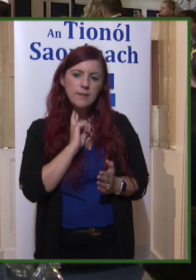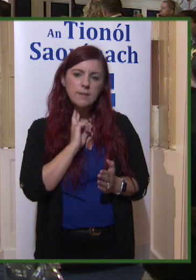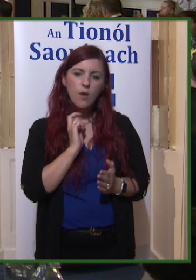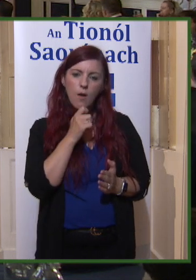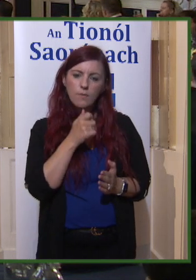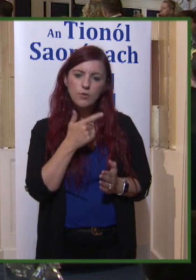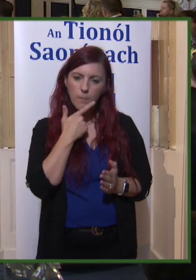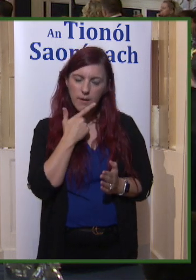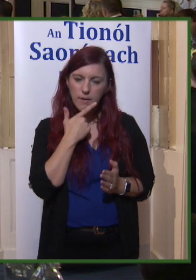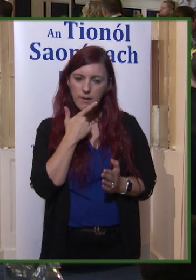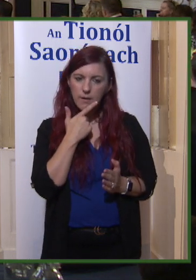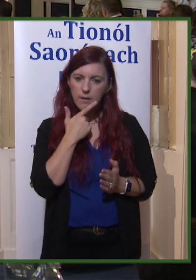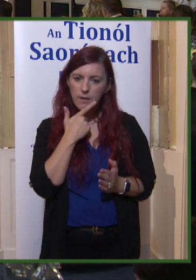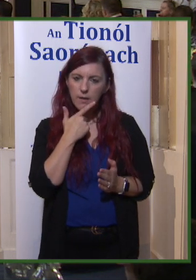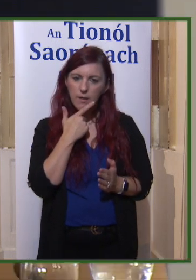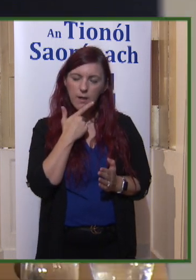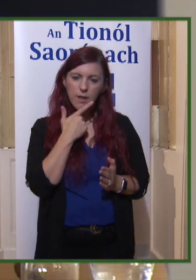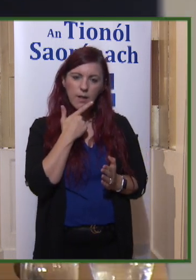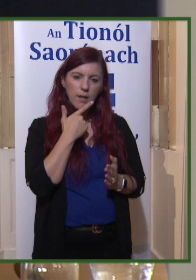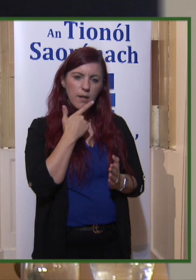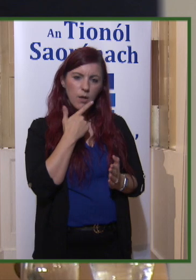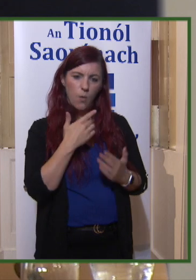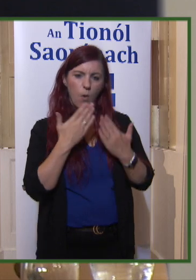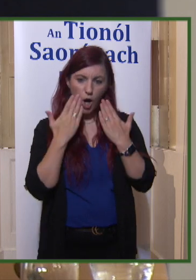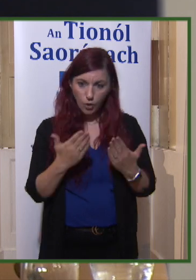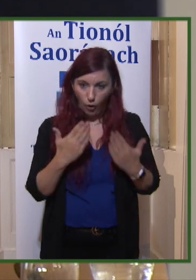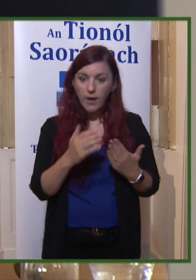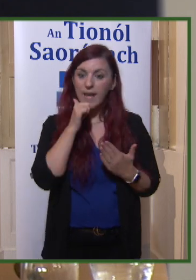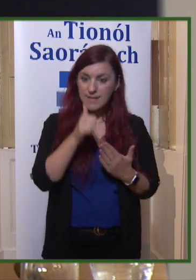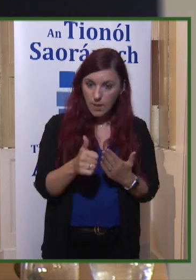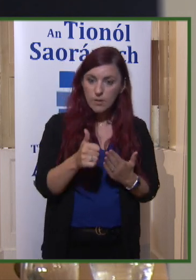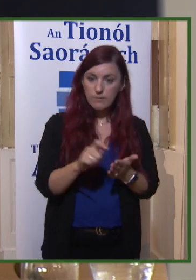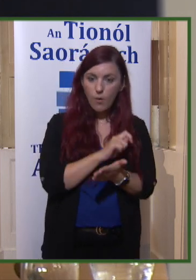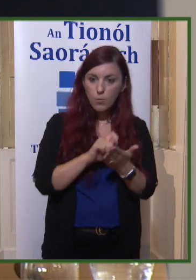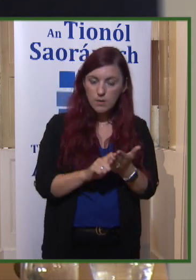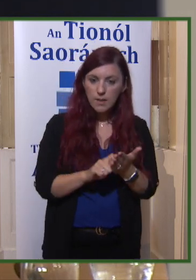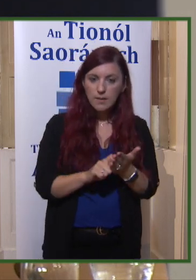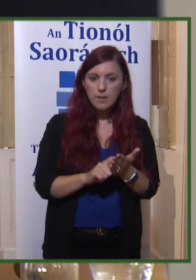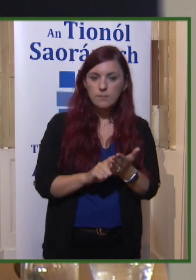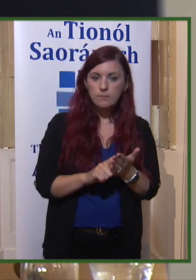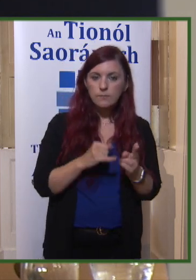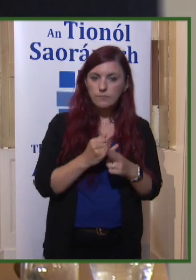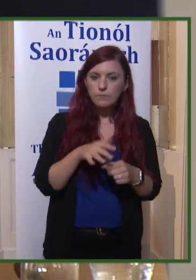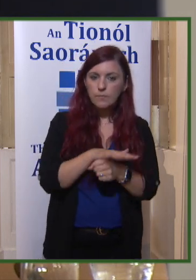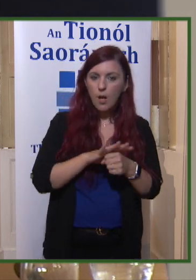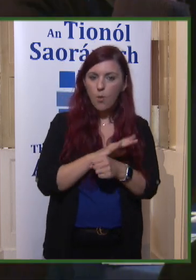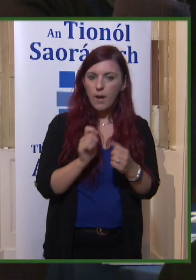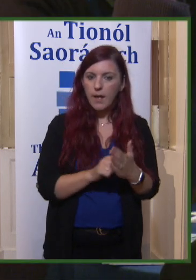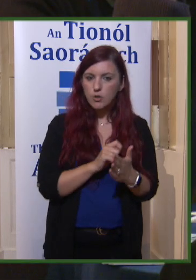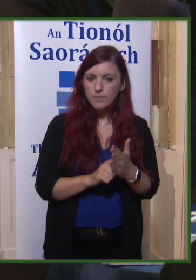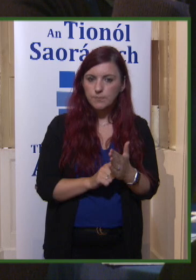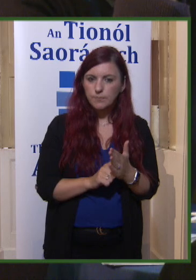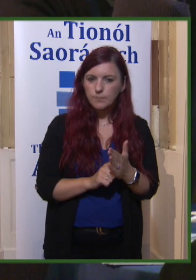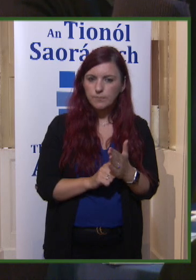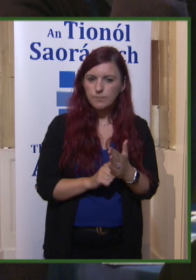Dublin who are currently entitled to vote in local elections.